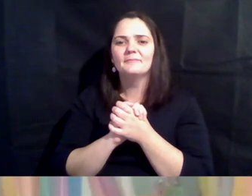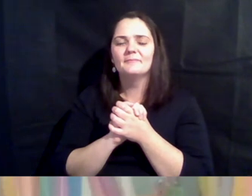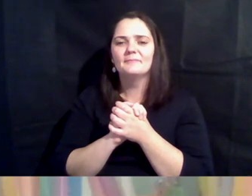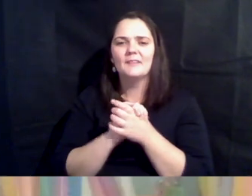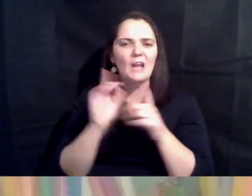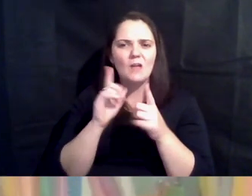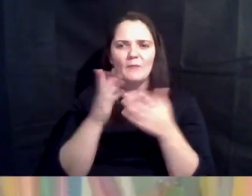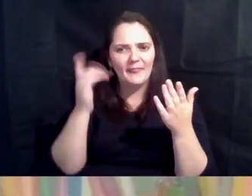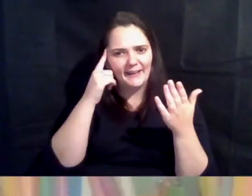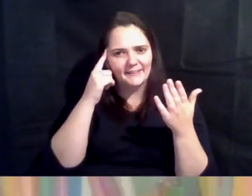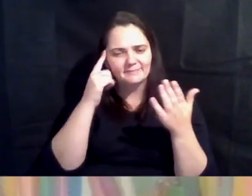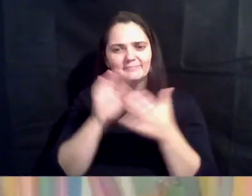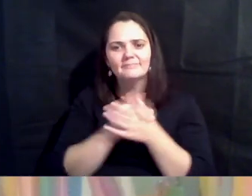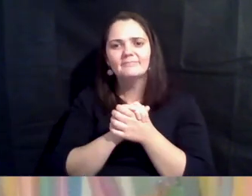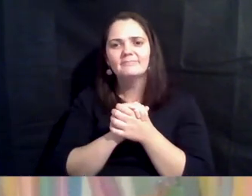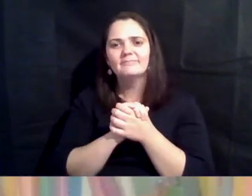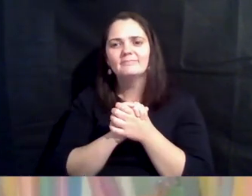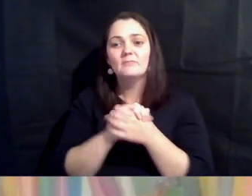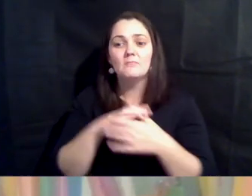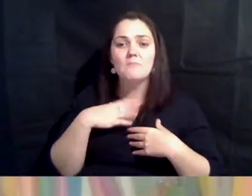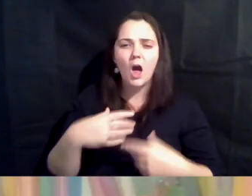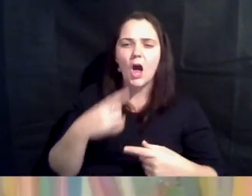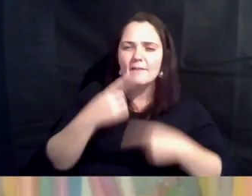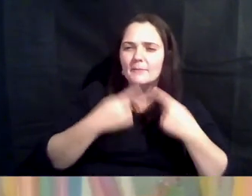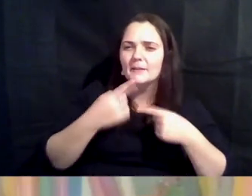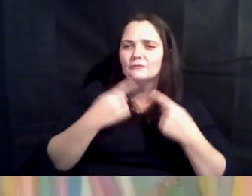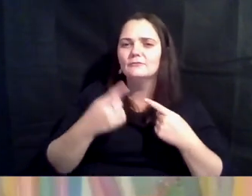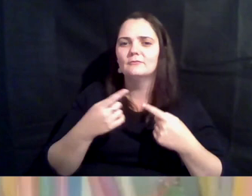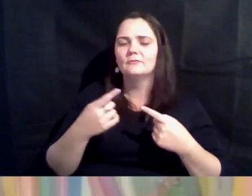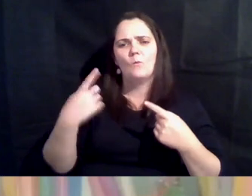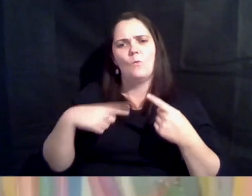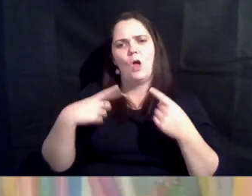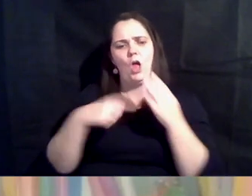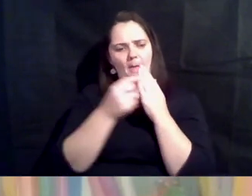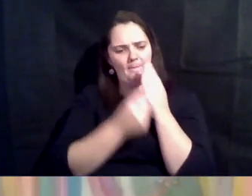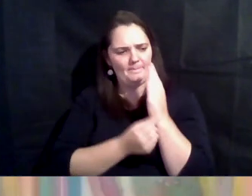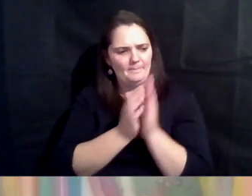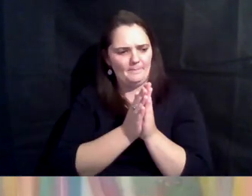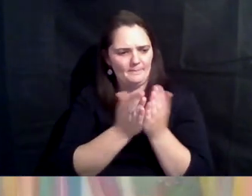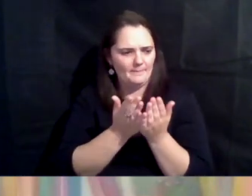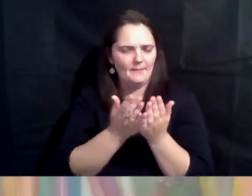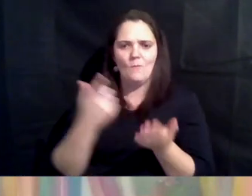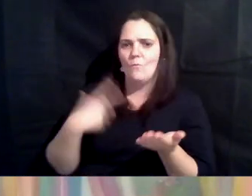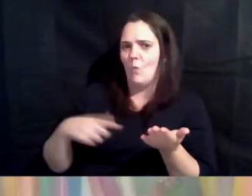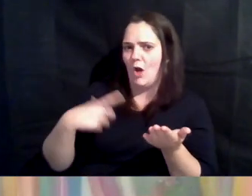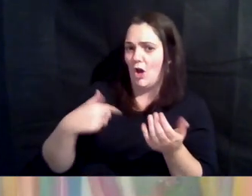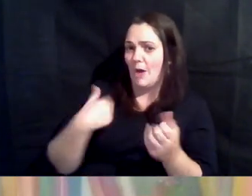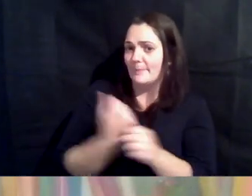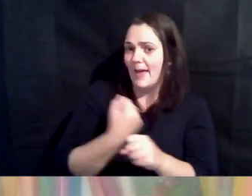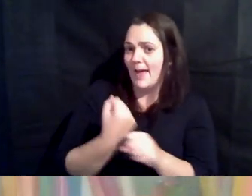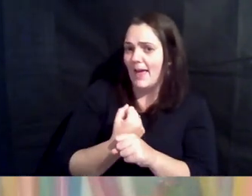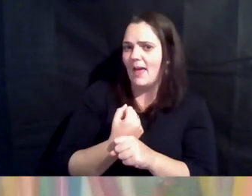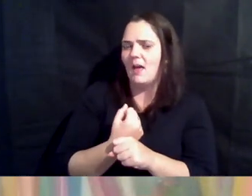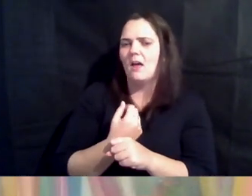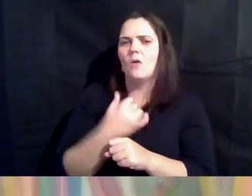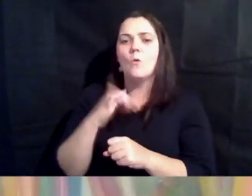my thing now. What are we thinking? So yeah, what would you like to know more about? Why I make zines as journals, how I found out about them, what